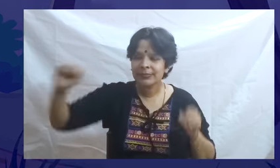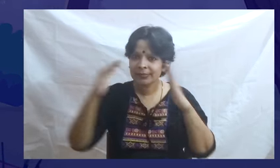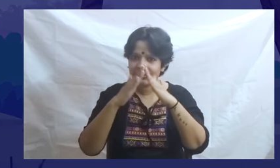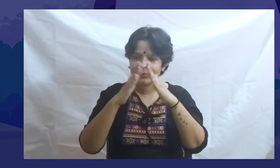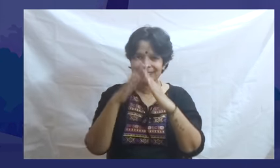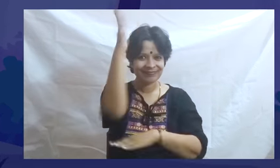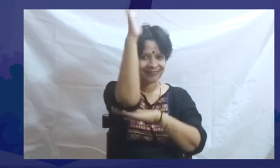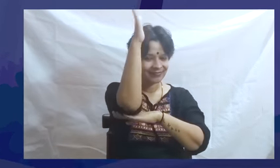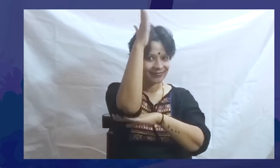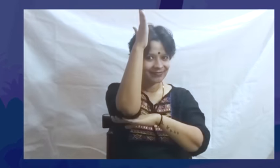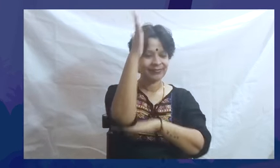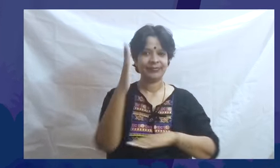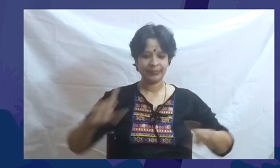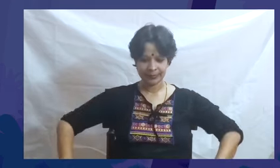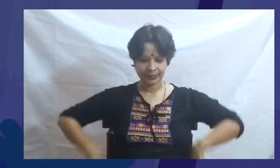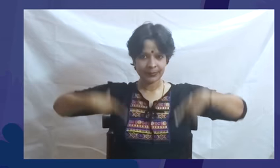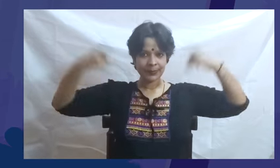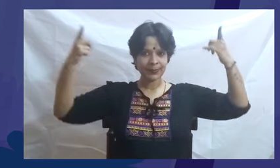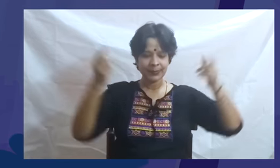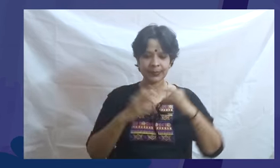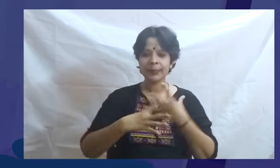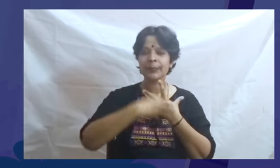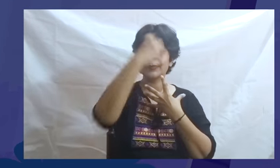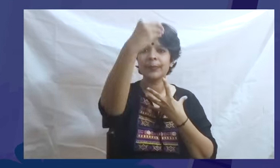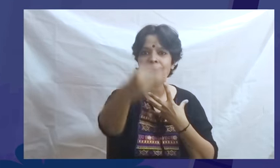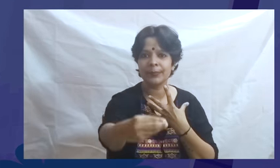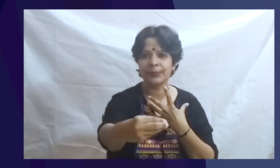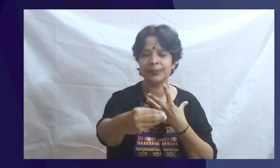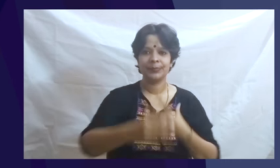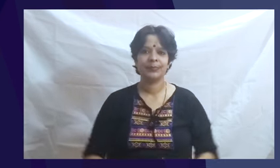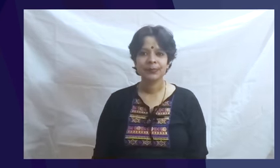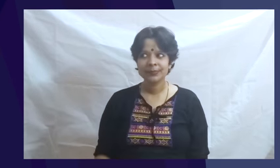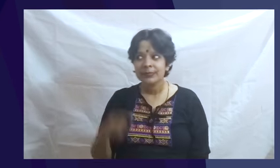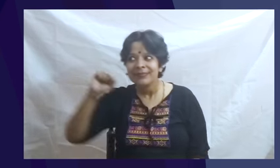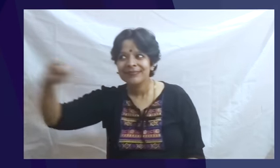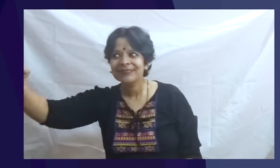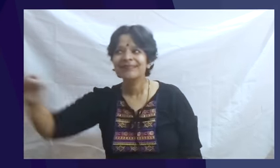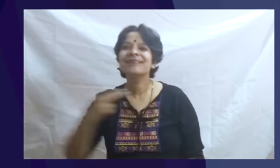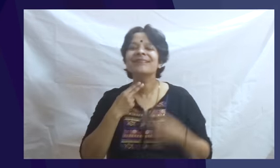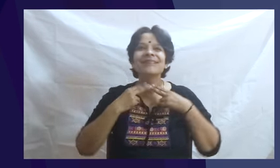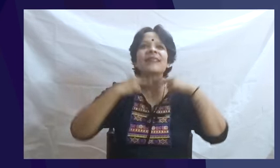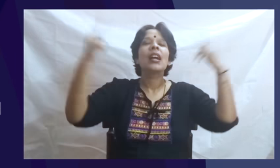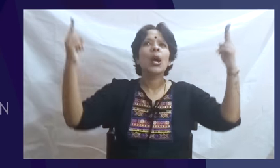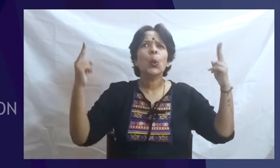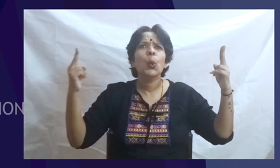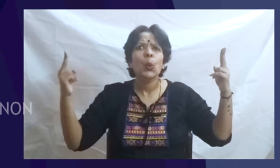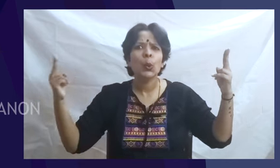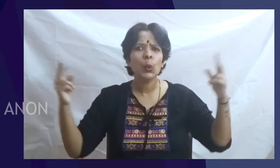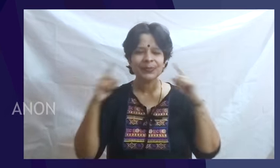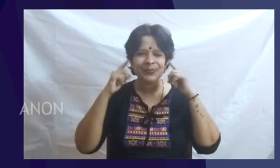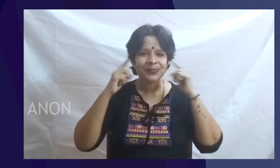out she comes ruffling and blinking from the old hollow tree. Her weird hoo-hoo-hoo